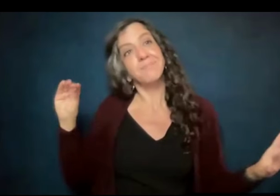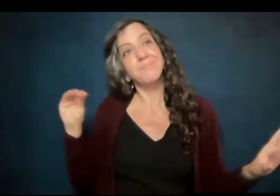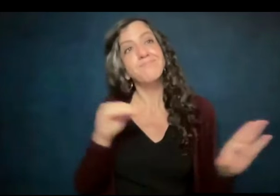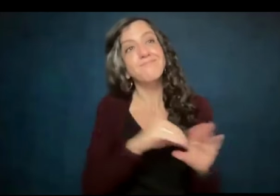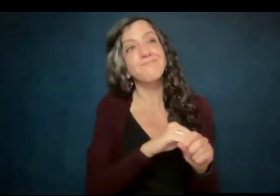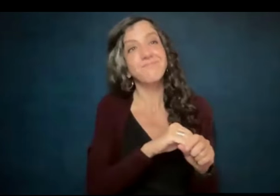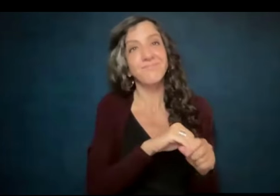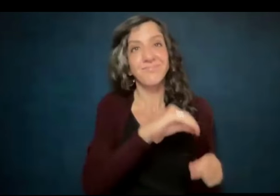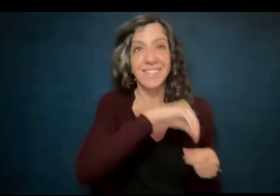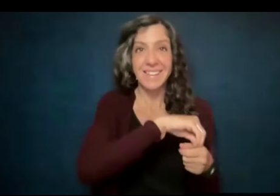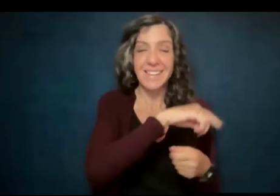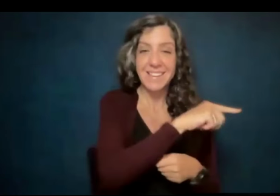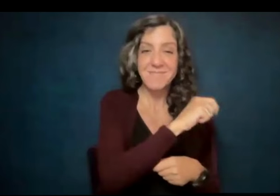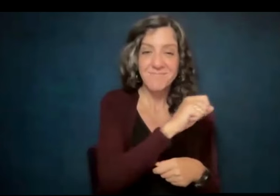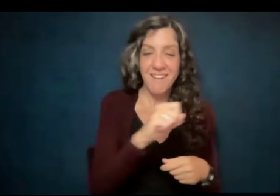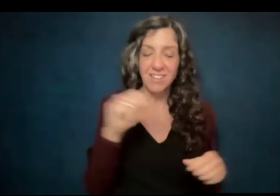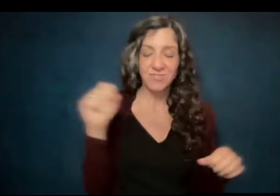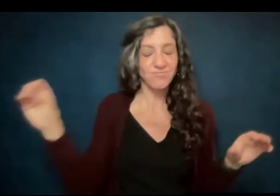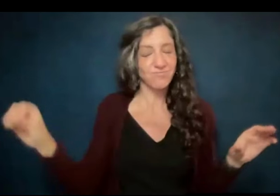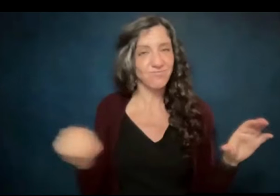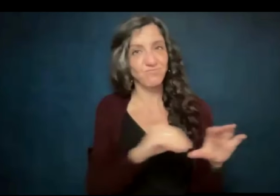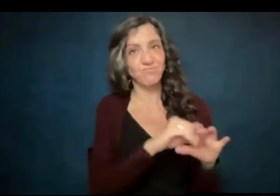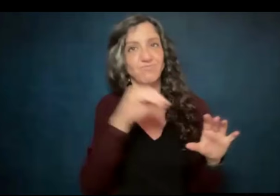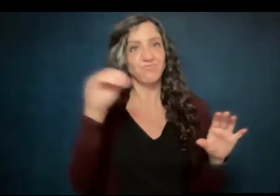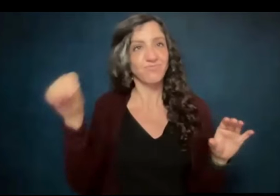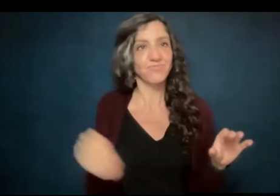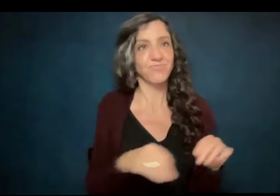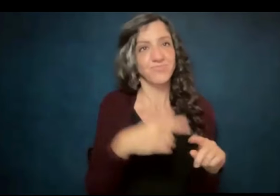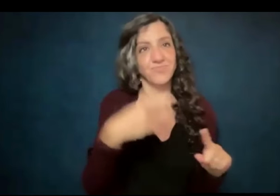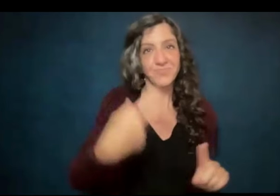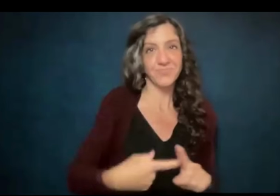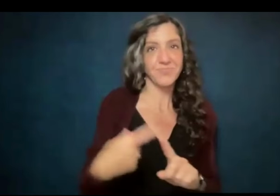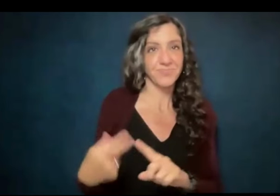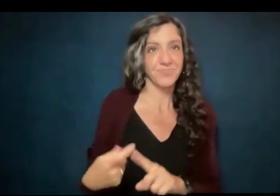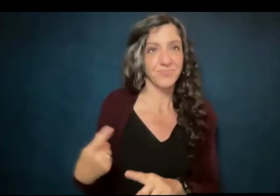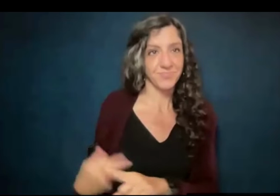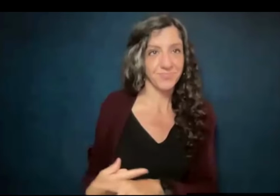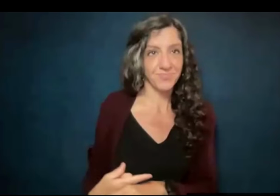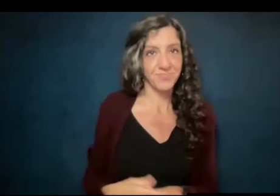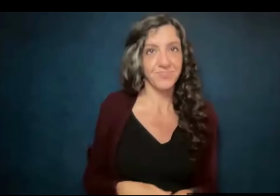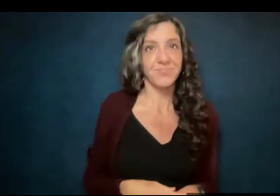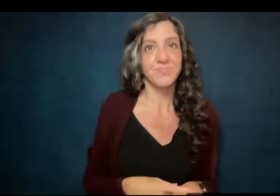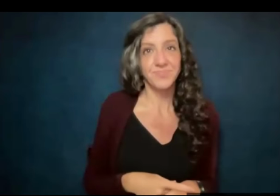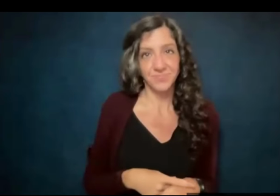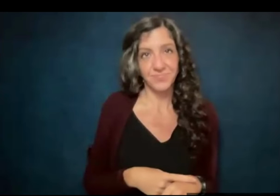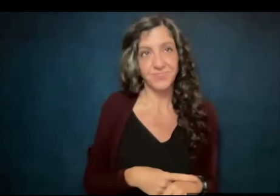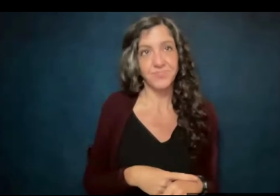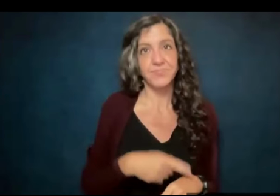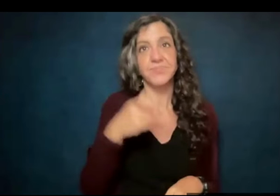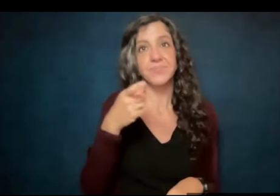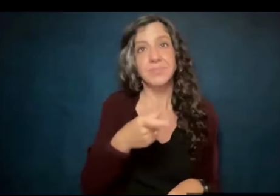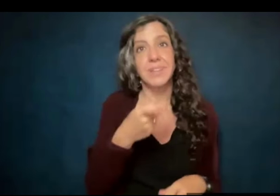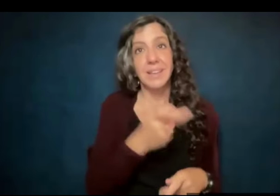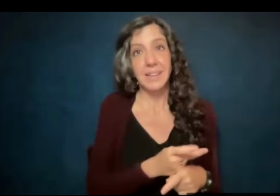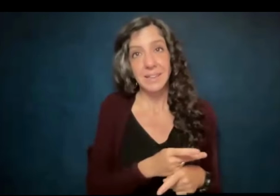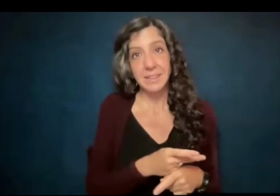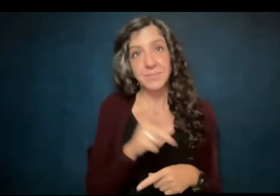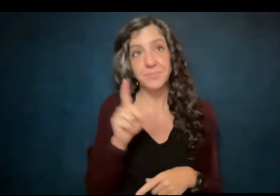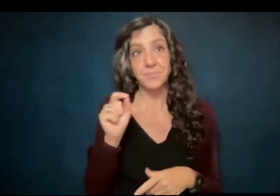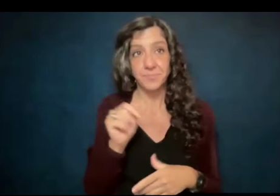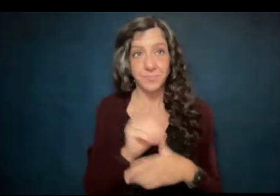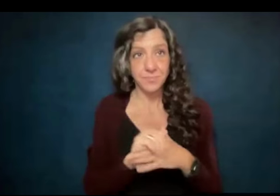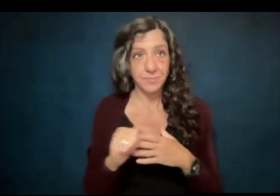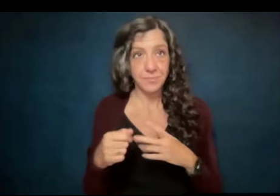going to take that CDB and put it into his savings account that he has designated as his pass account. Now, he's going to